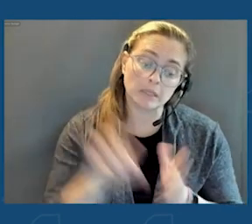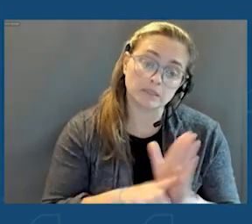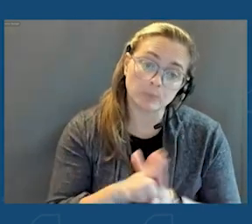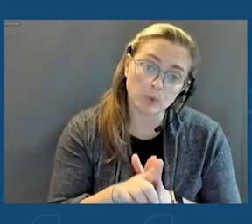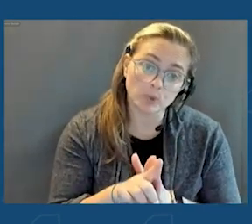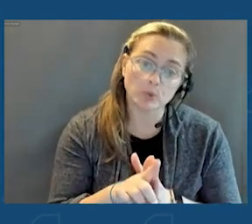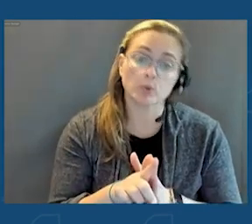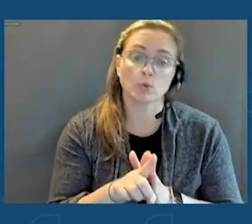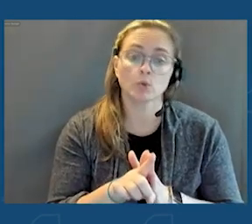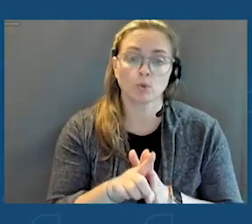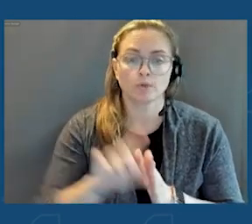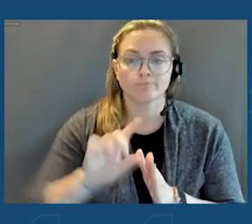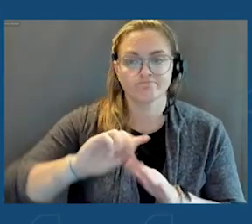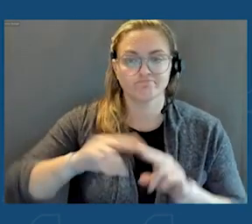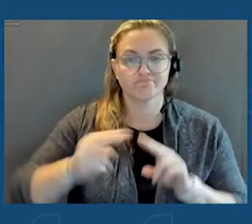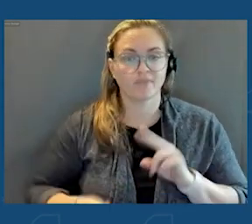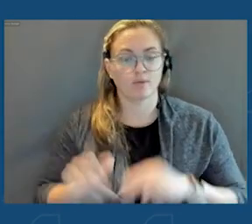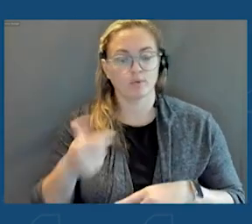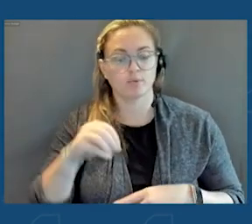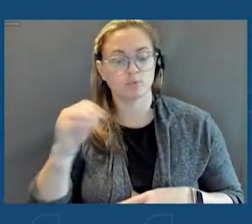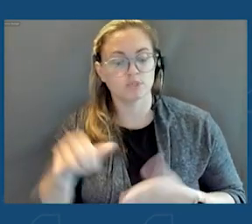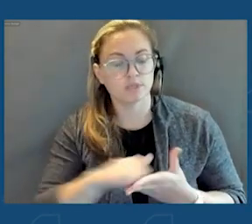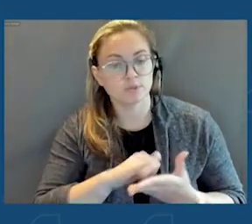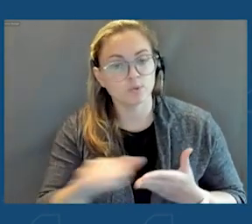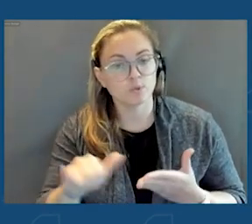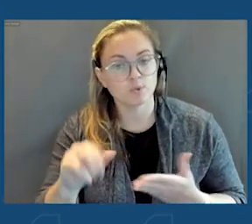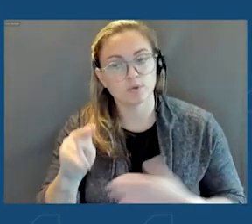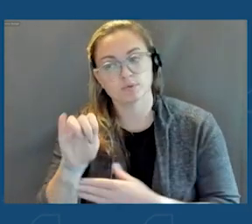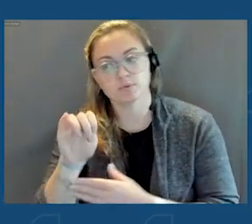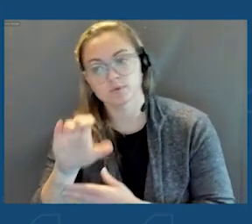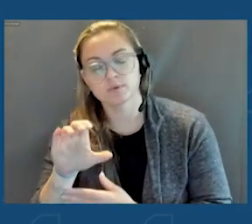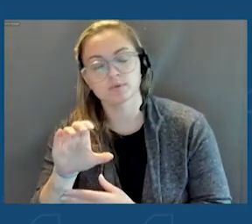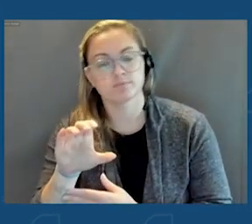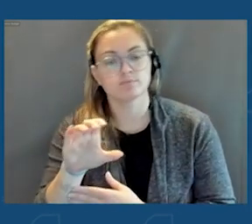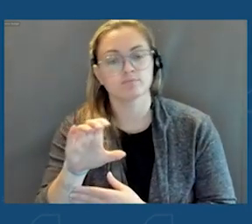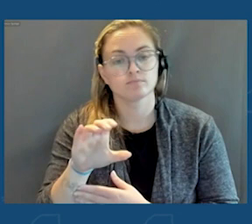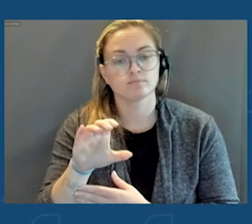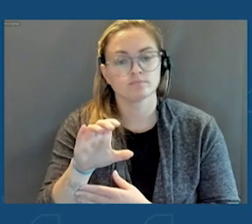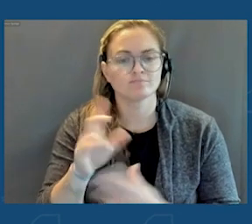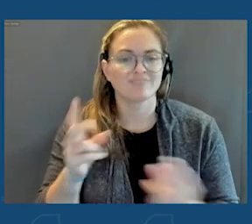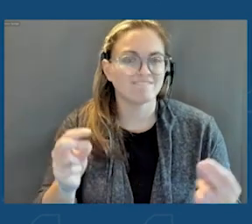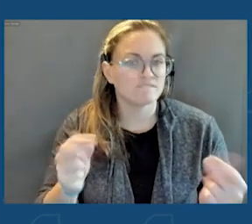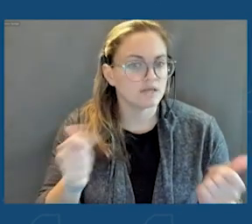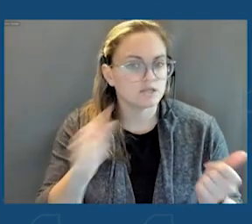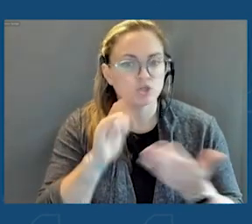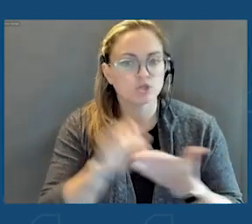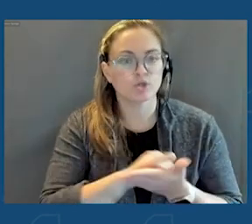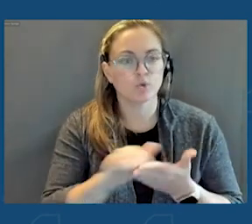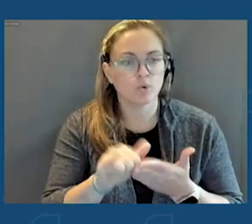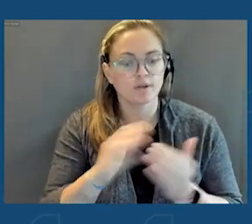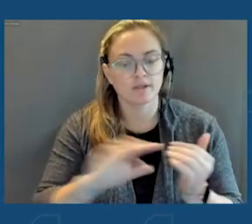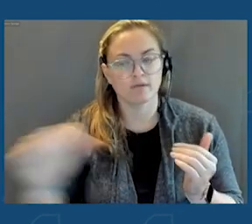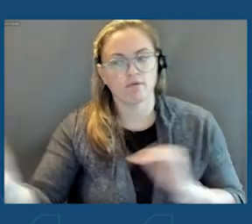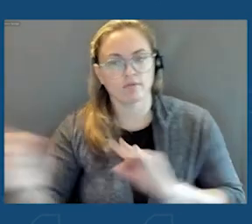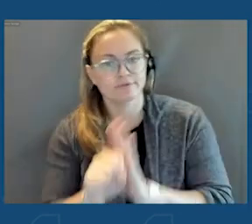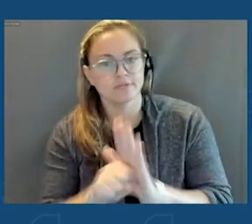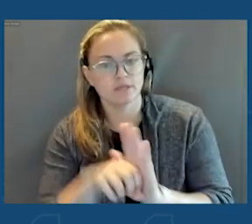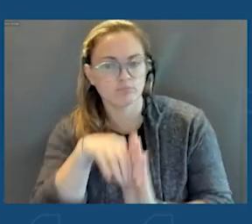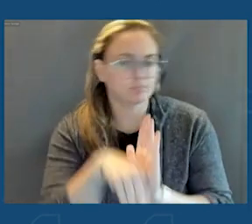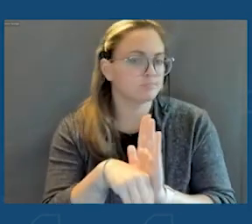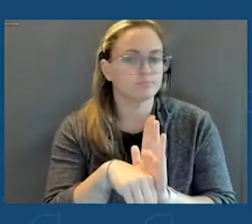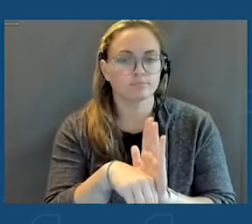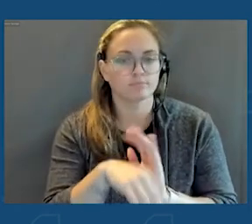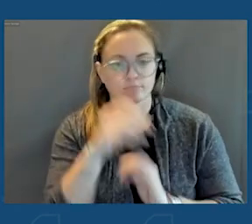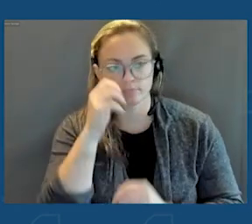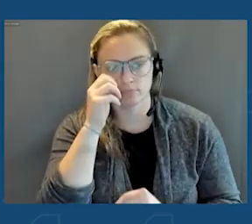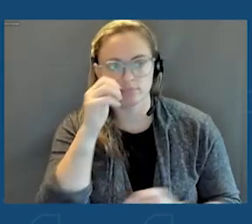down 10% in New York City and New York State, and it's going down faster in New York, going down in New York faster than any other state. Full